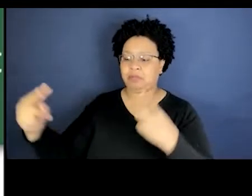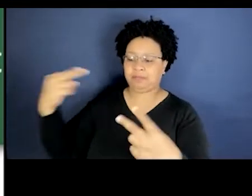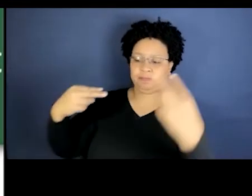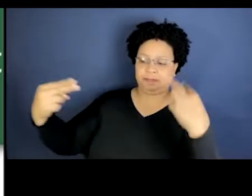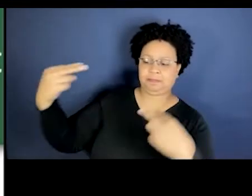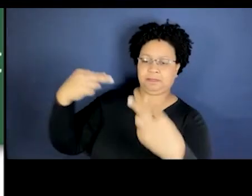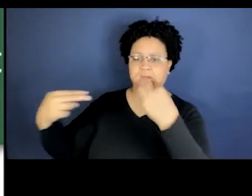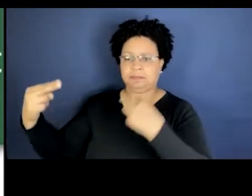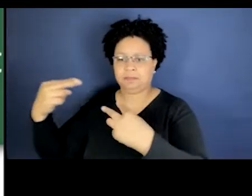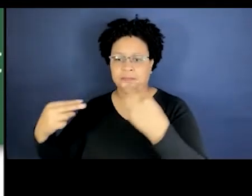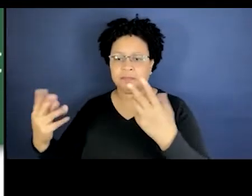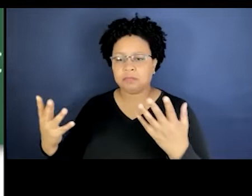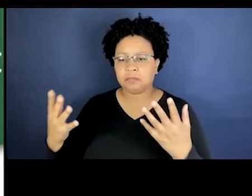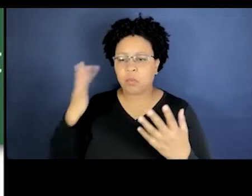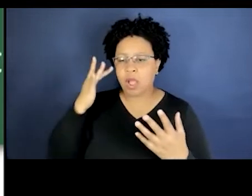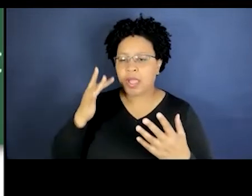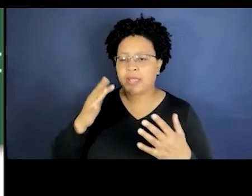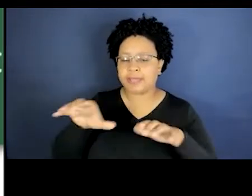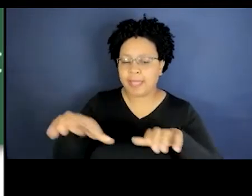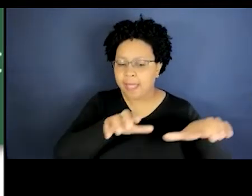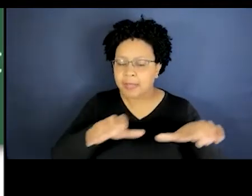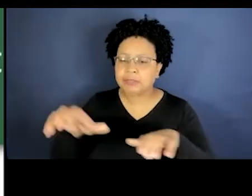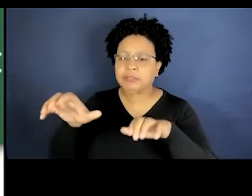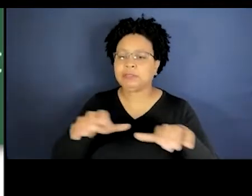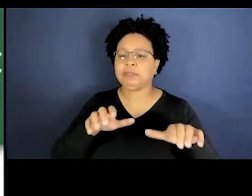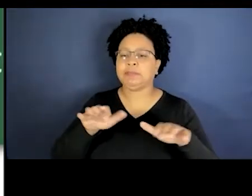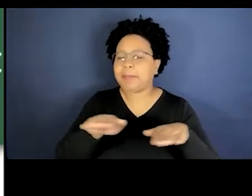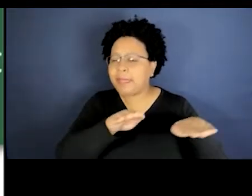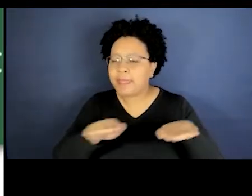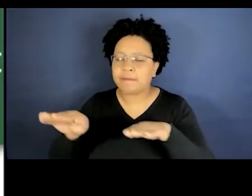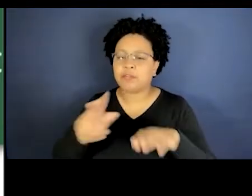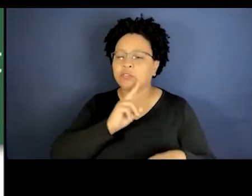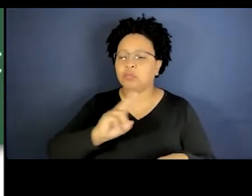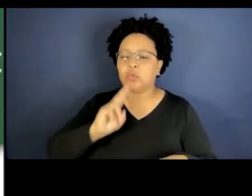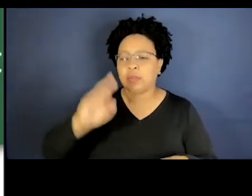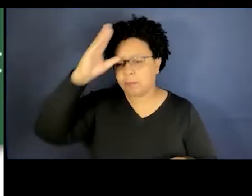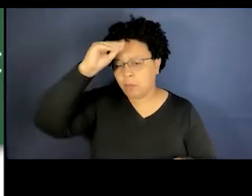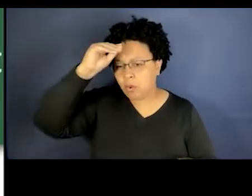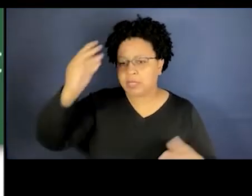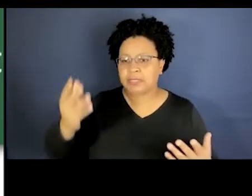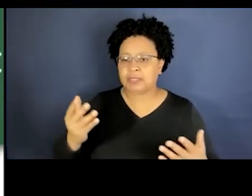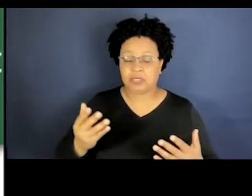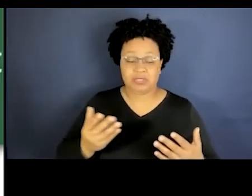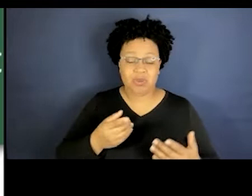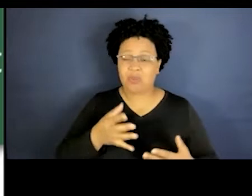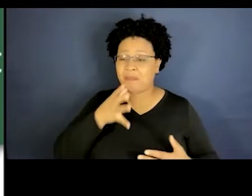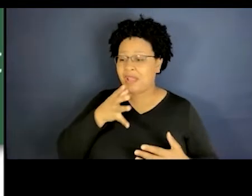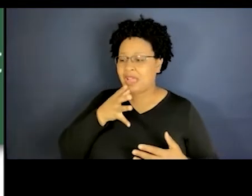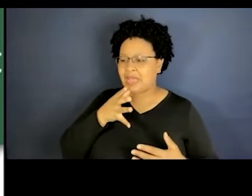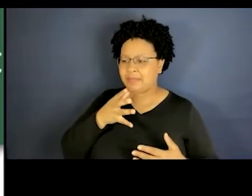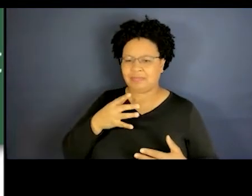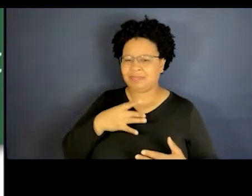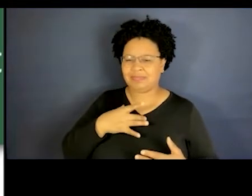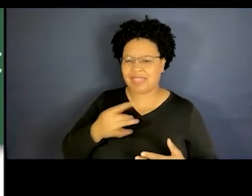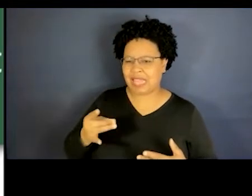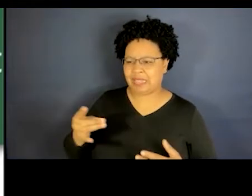of the actions and behaviors of her twin boys. And as a mother, she didn't like it,